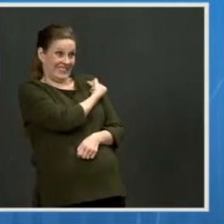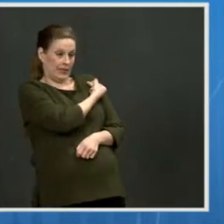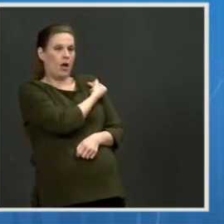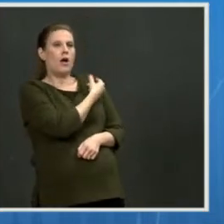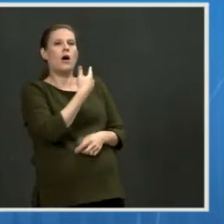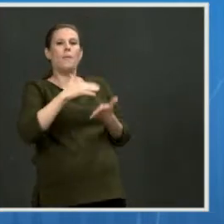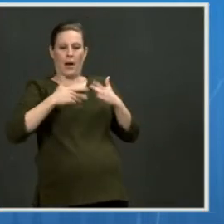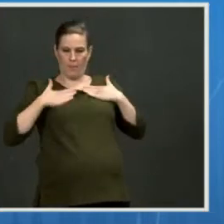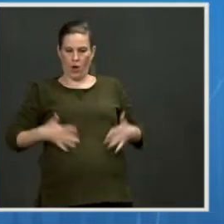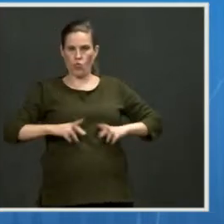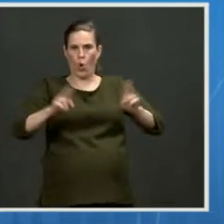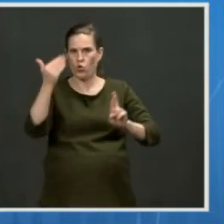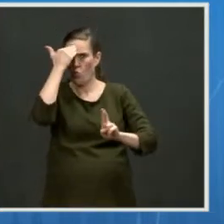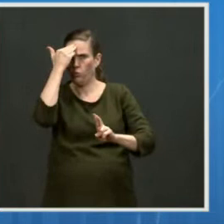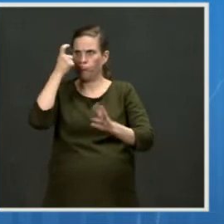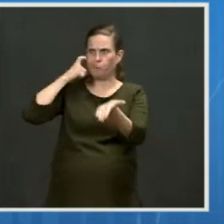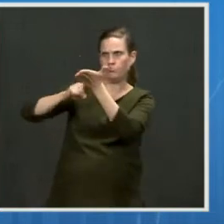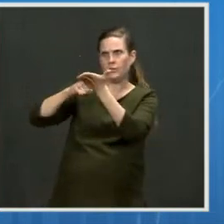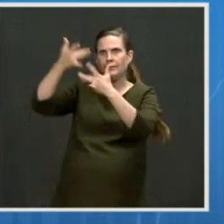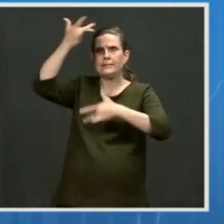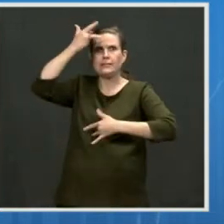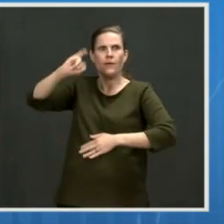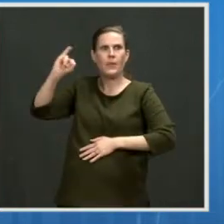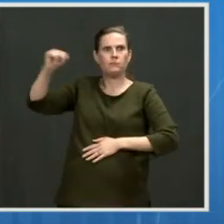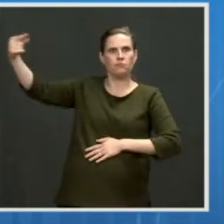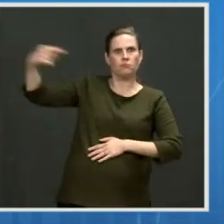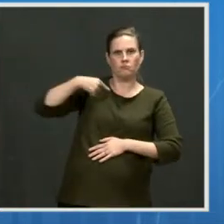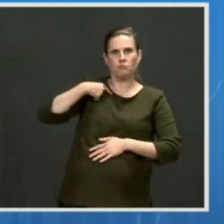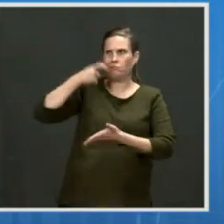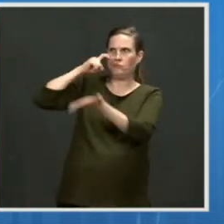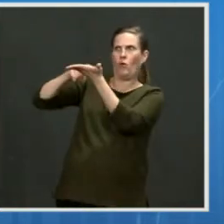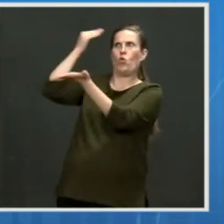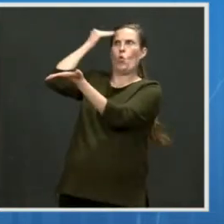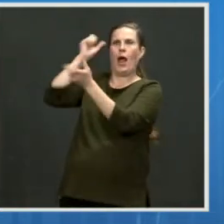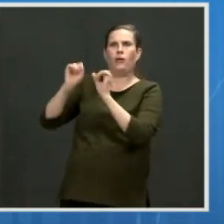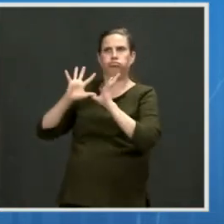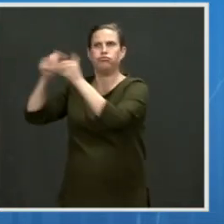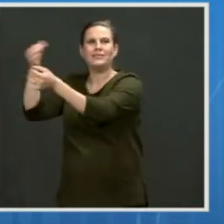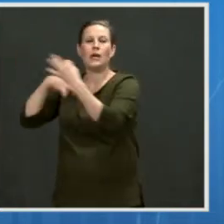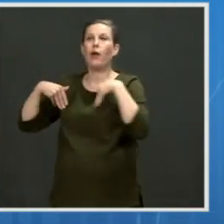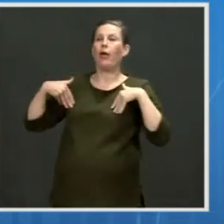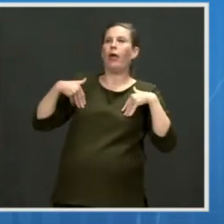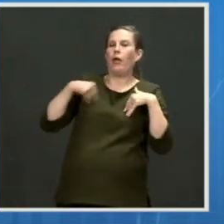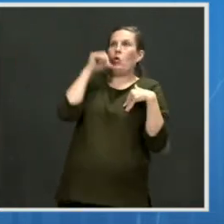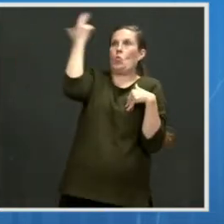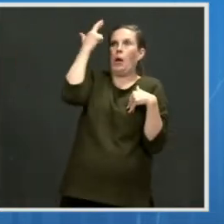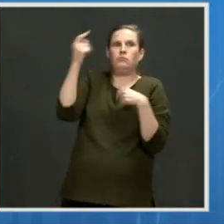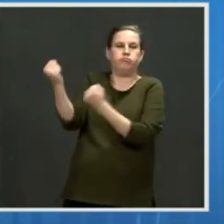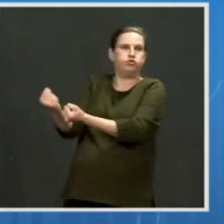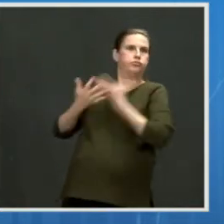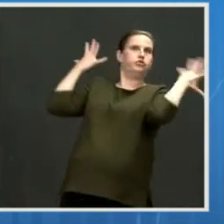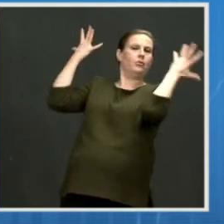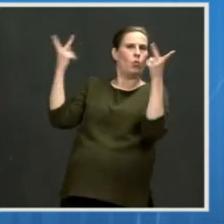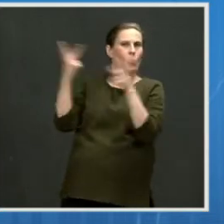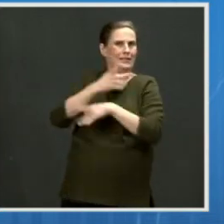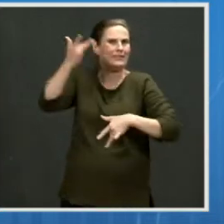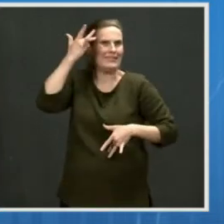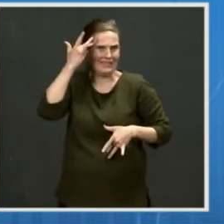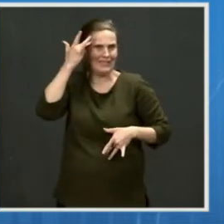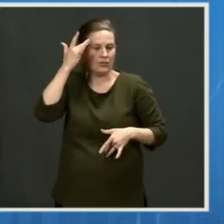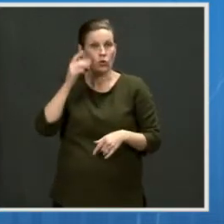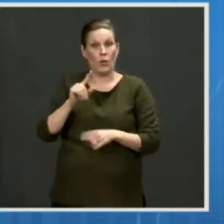to induce immune memory in the form of antibodies, CD4 and CD8 positive T cells, or what we call